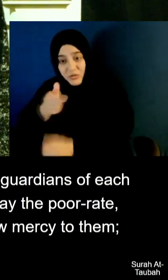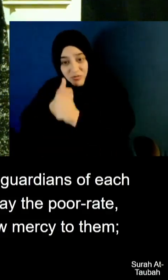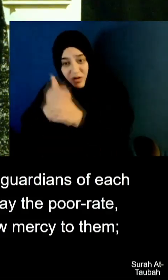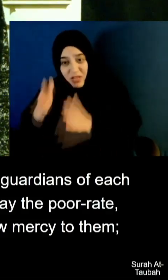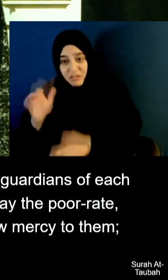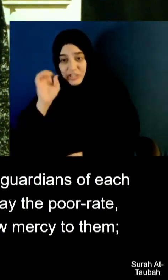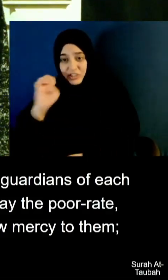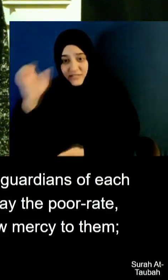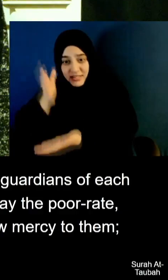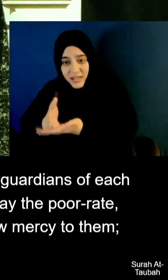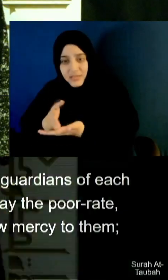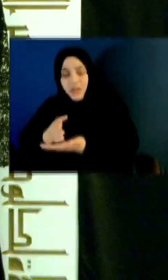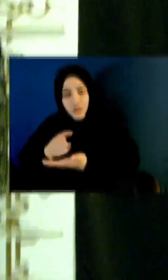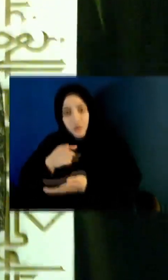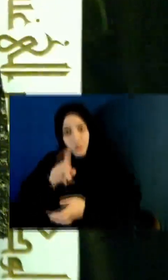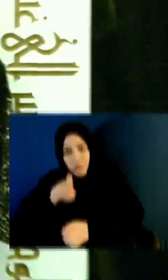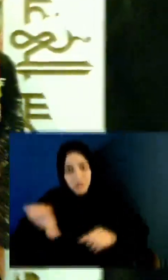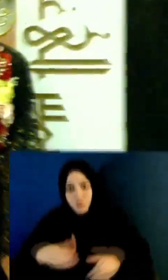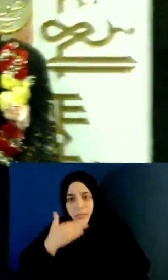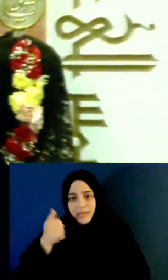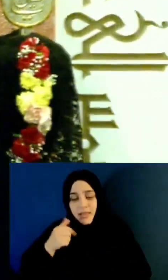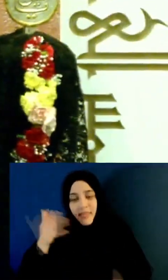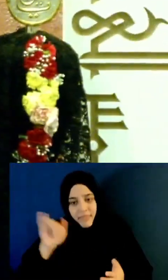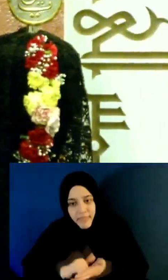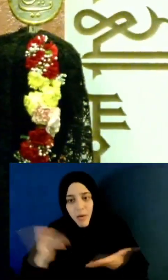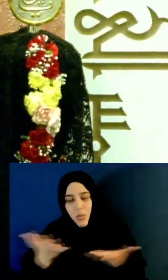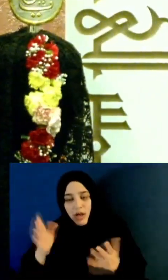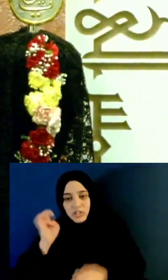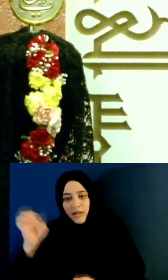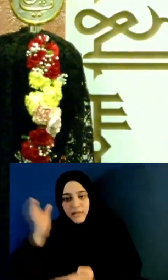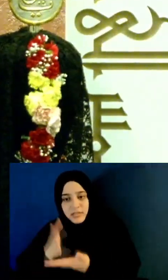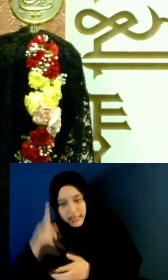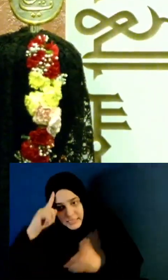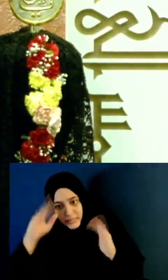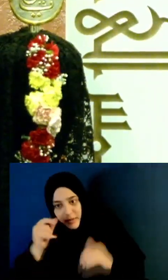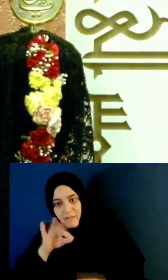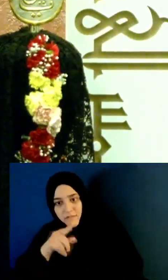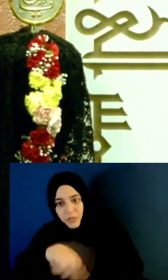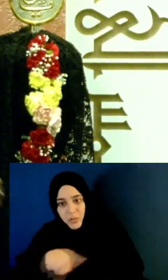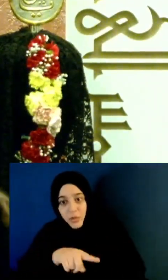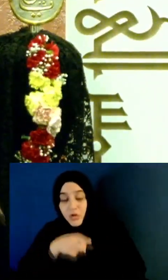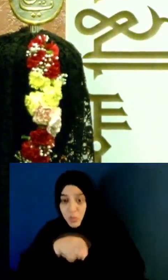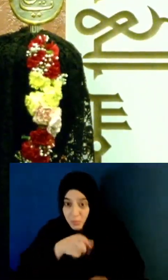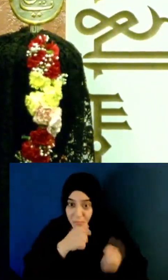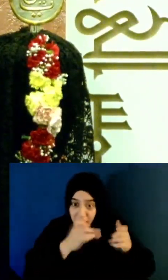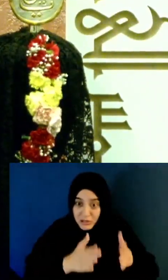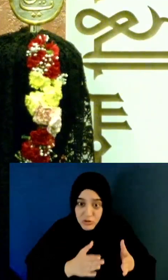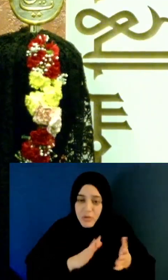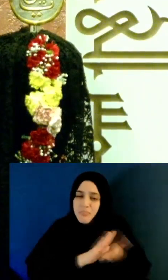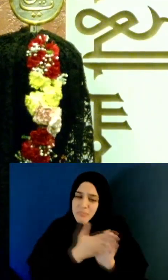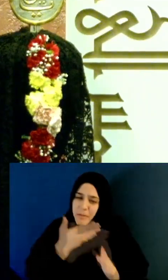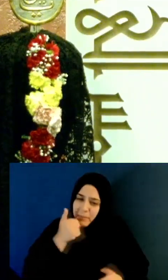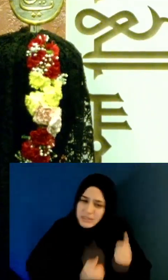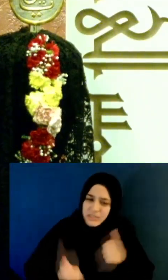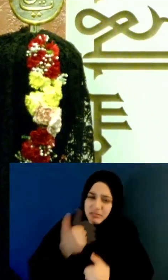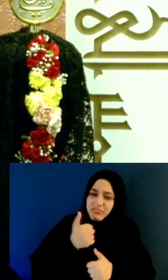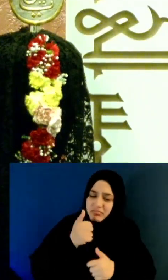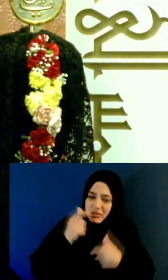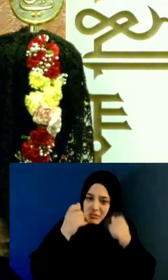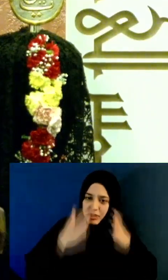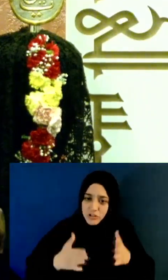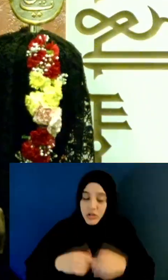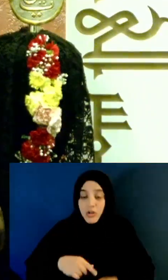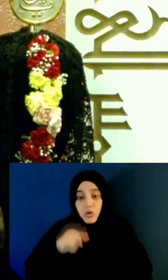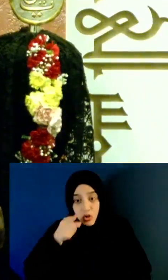are the manager at that bank, among the managers, be the top one. You are a university student,